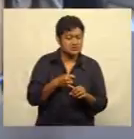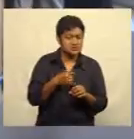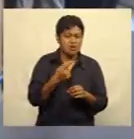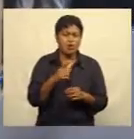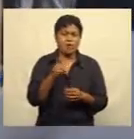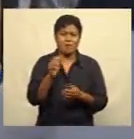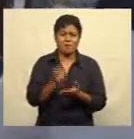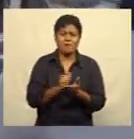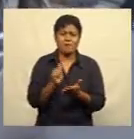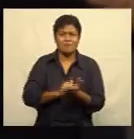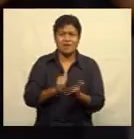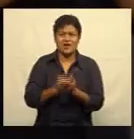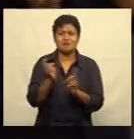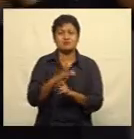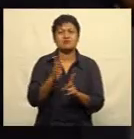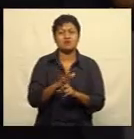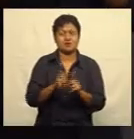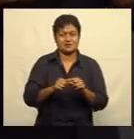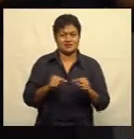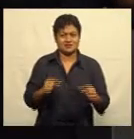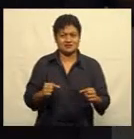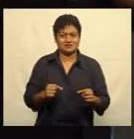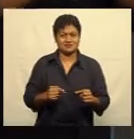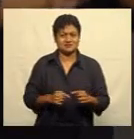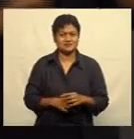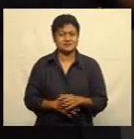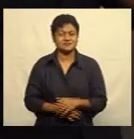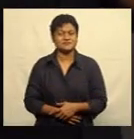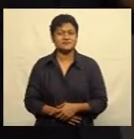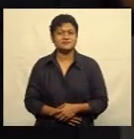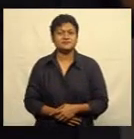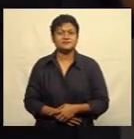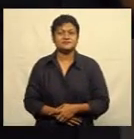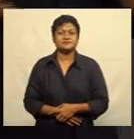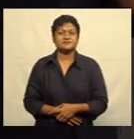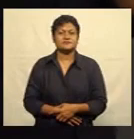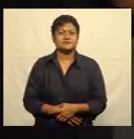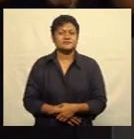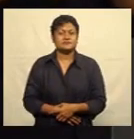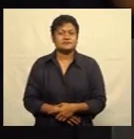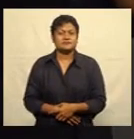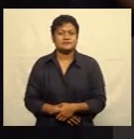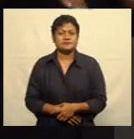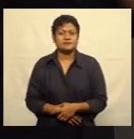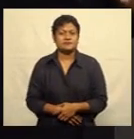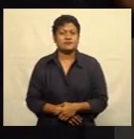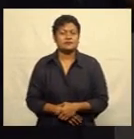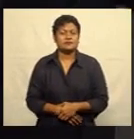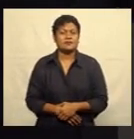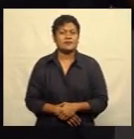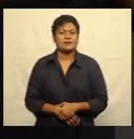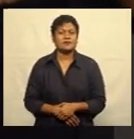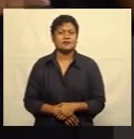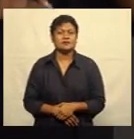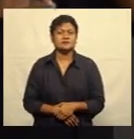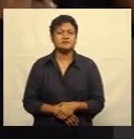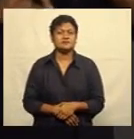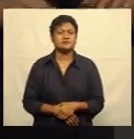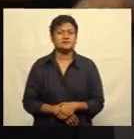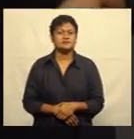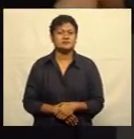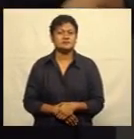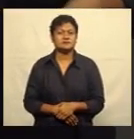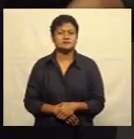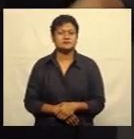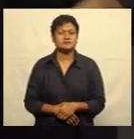and supermarkets. You don't leave your home at all. That's a curfew. So you found walking around 2 o'clock in the